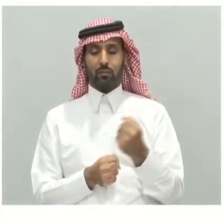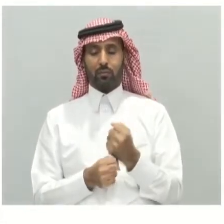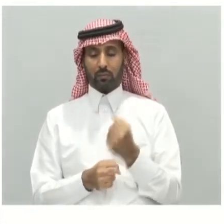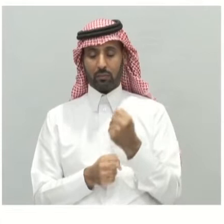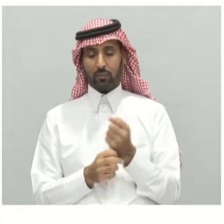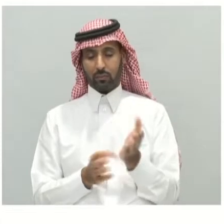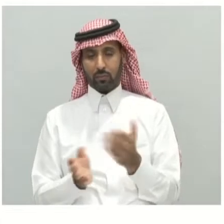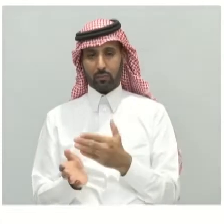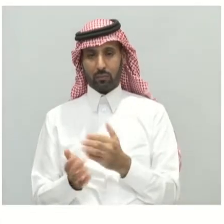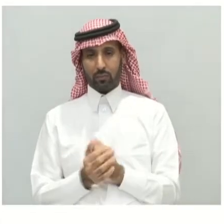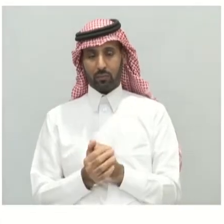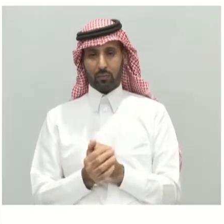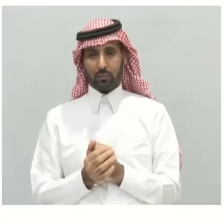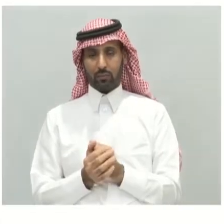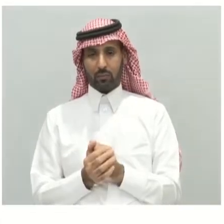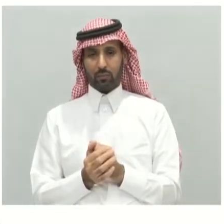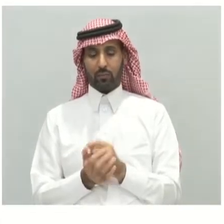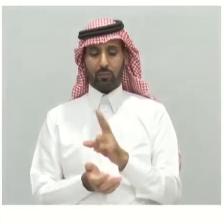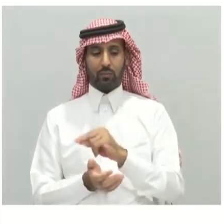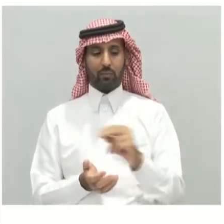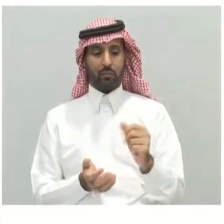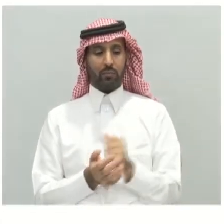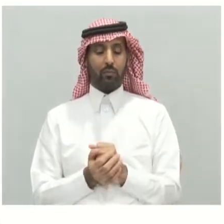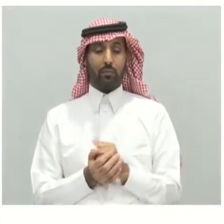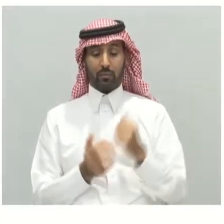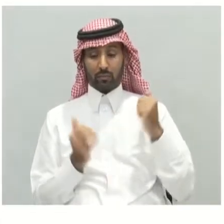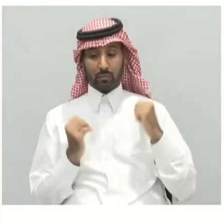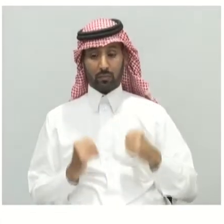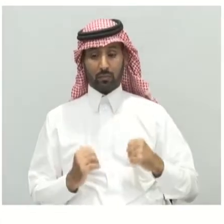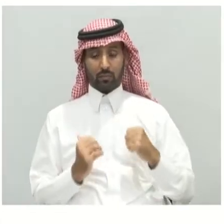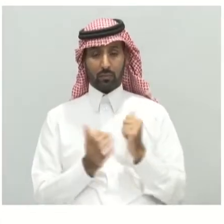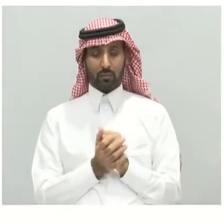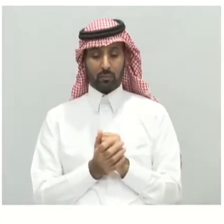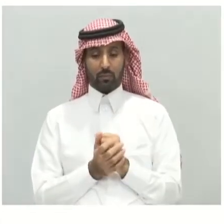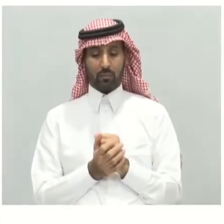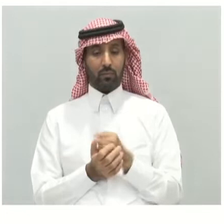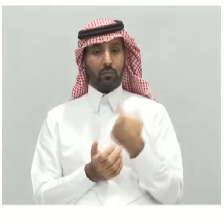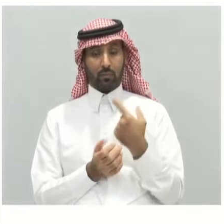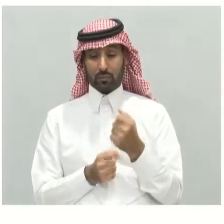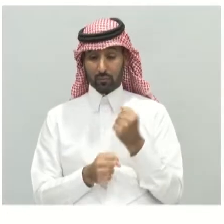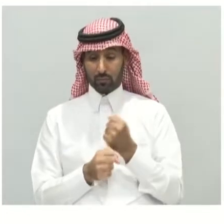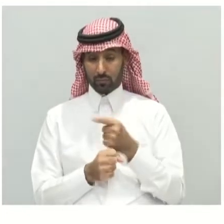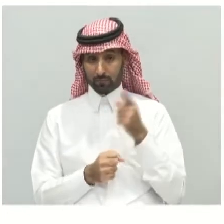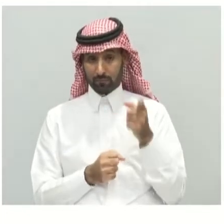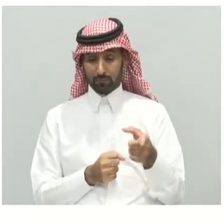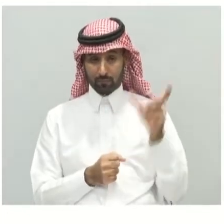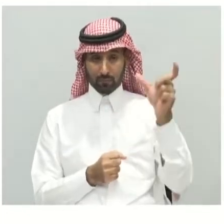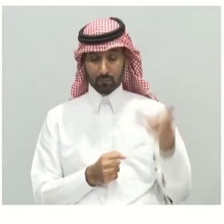sentence. The other example, the students is the subject. Okay,